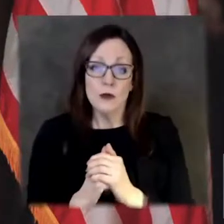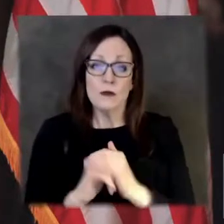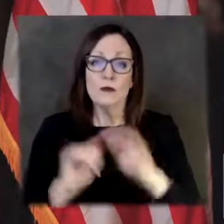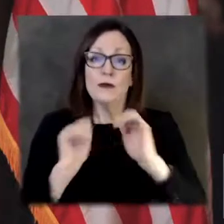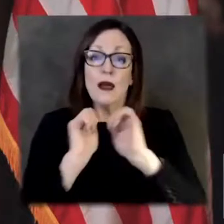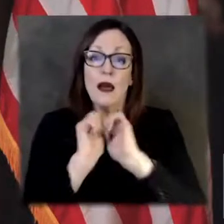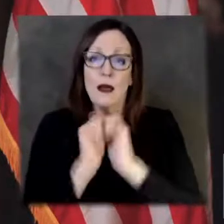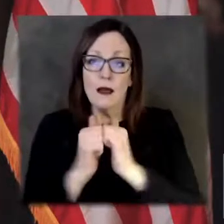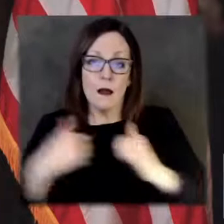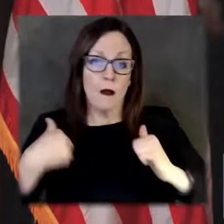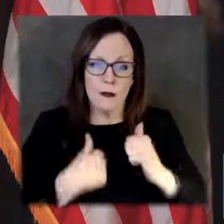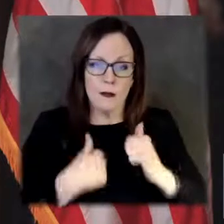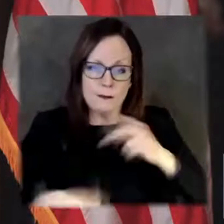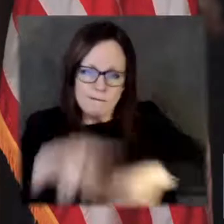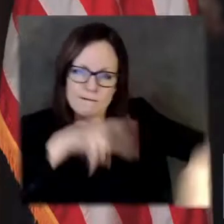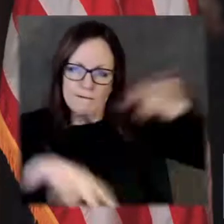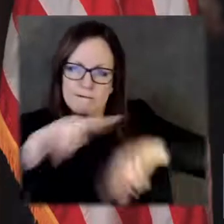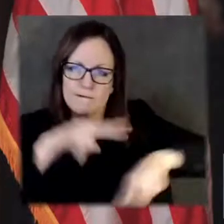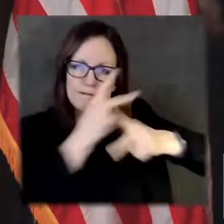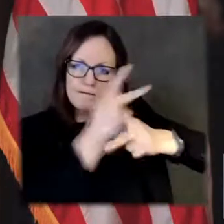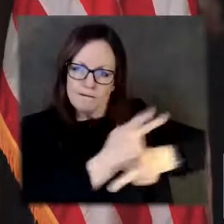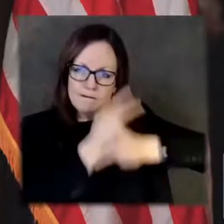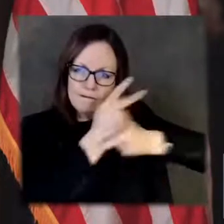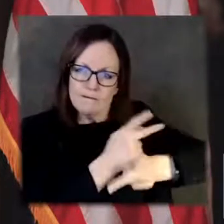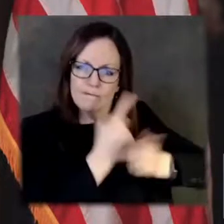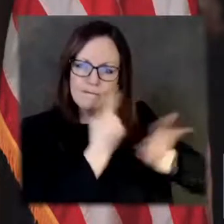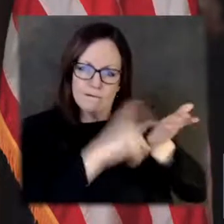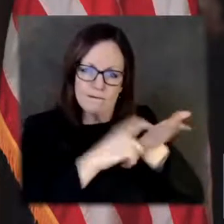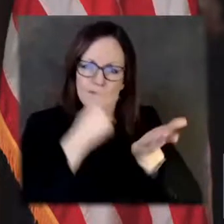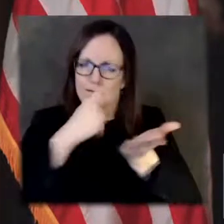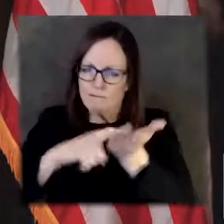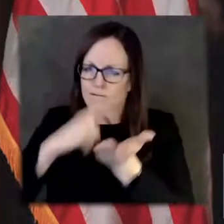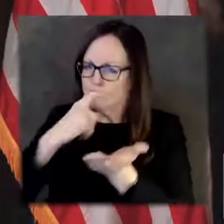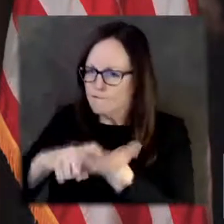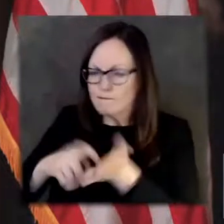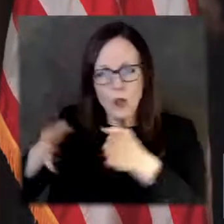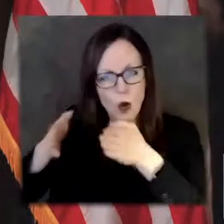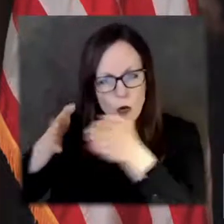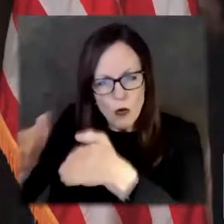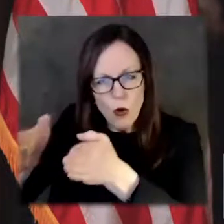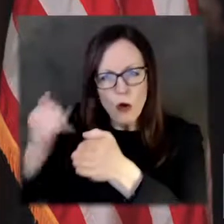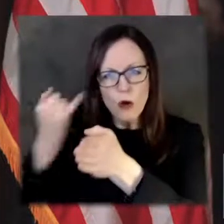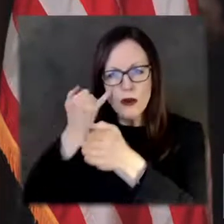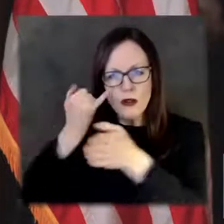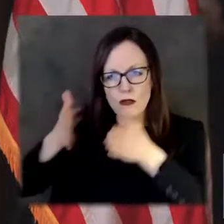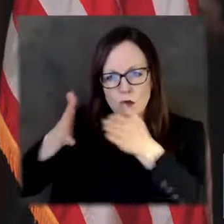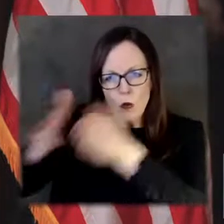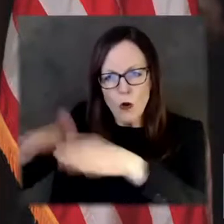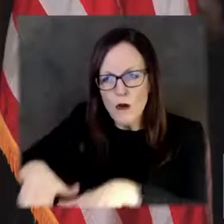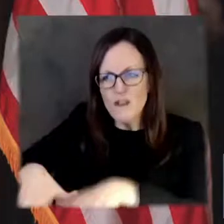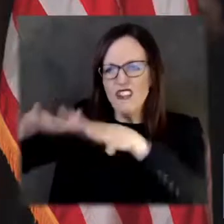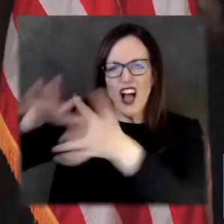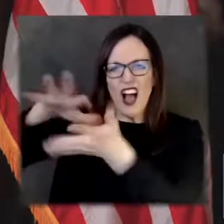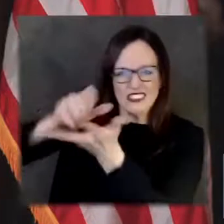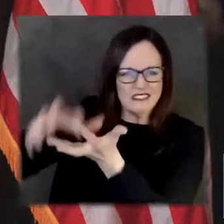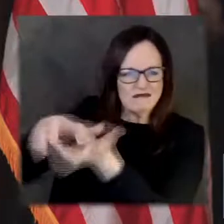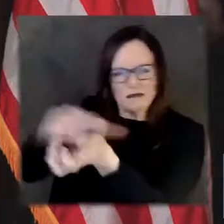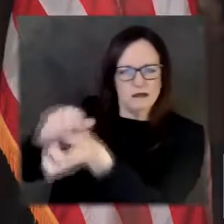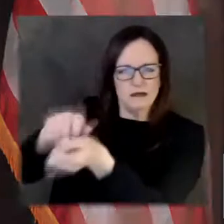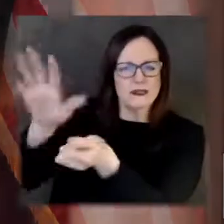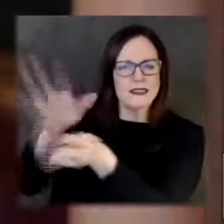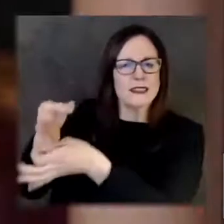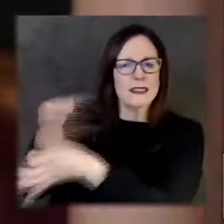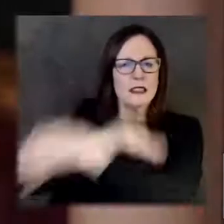with programs that help build adaptable roads and infrastructure, restore wetlands to prevent catastrophic